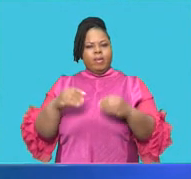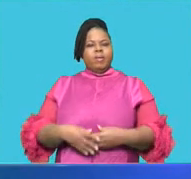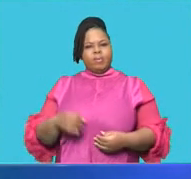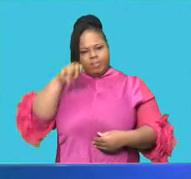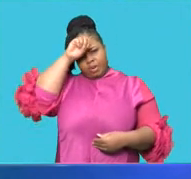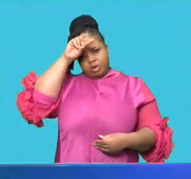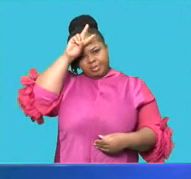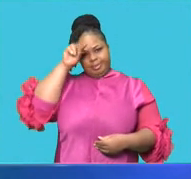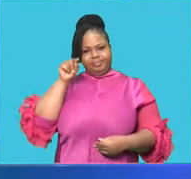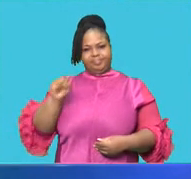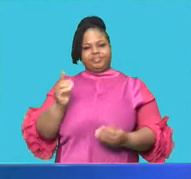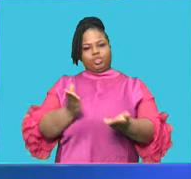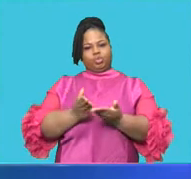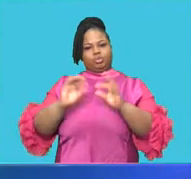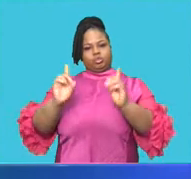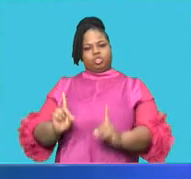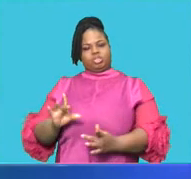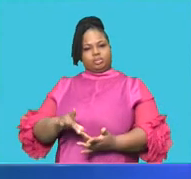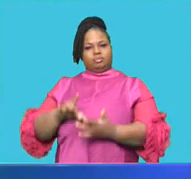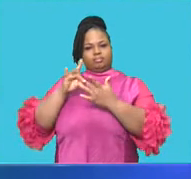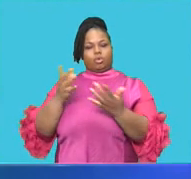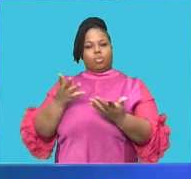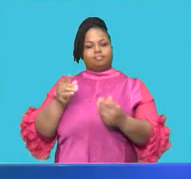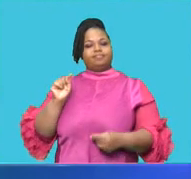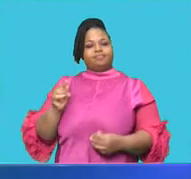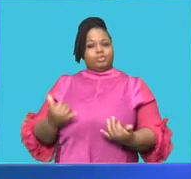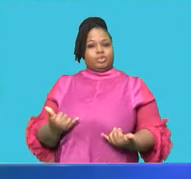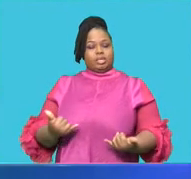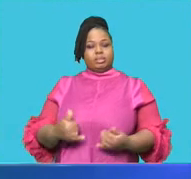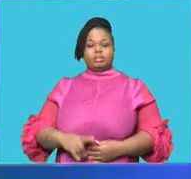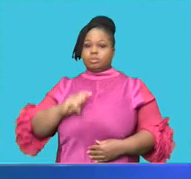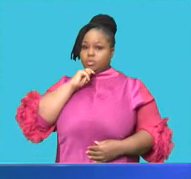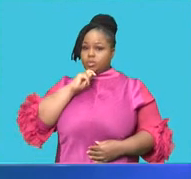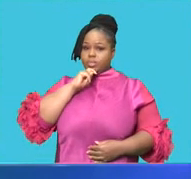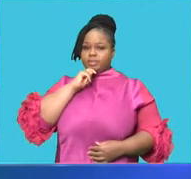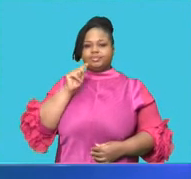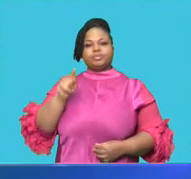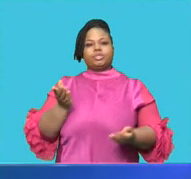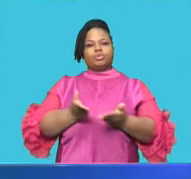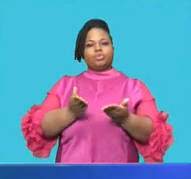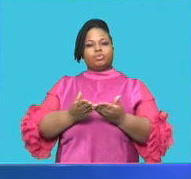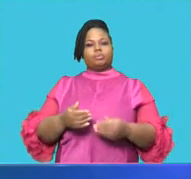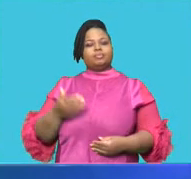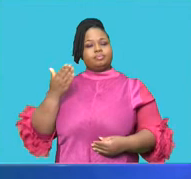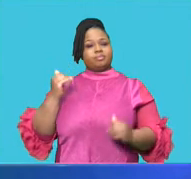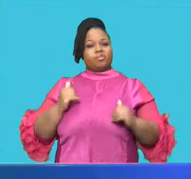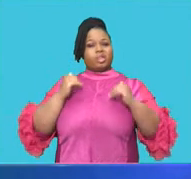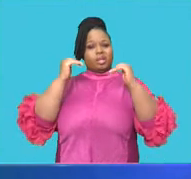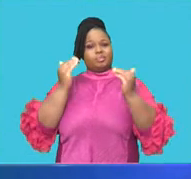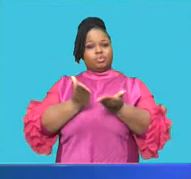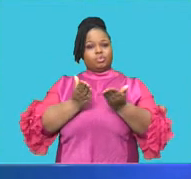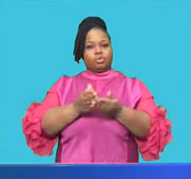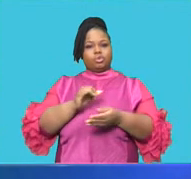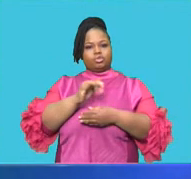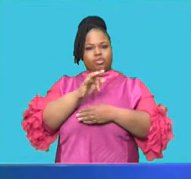Commerce and Entrepreneurship School of Specialization Epoch Speck na mtlanje ekseni Lesi skole besa ziwa nge skole samaba nga pezu ili